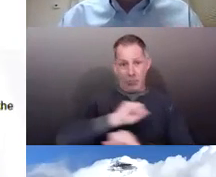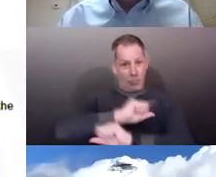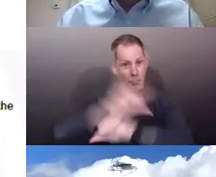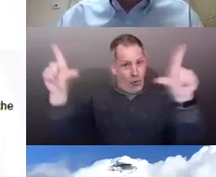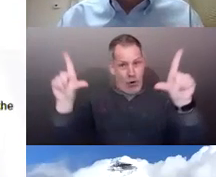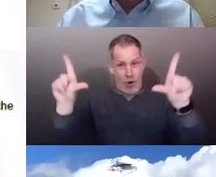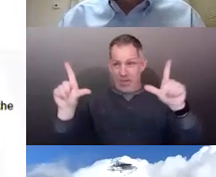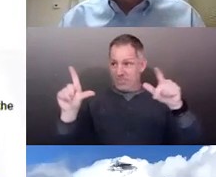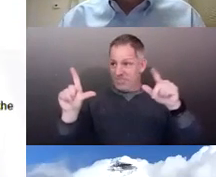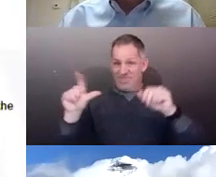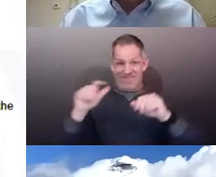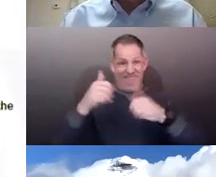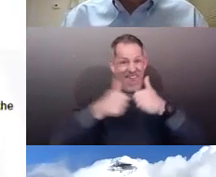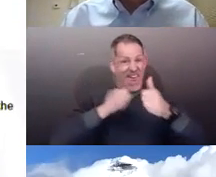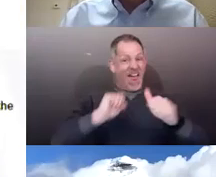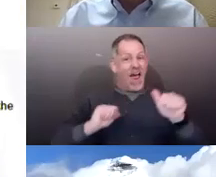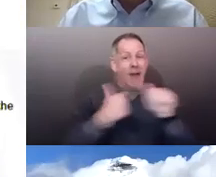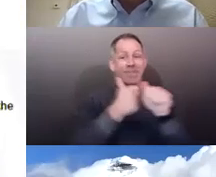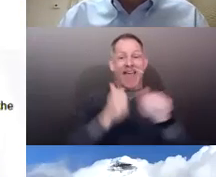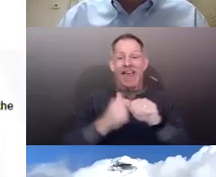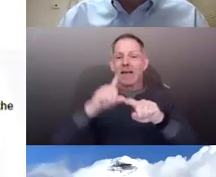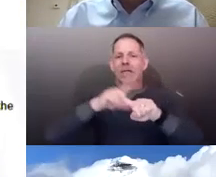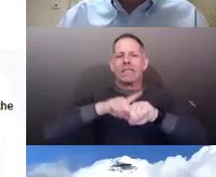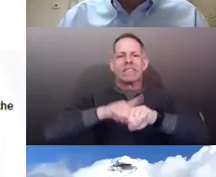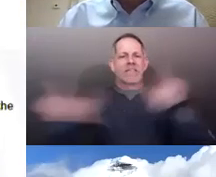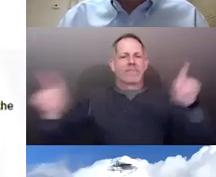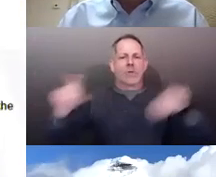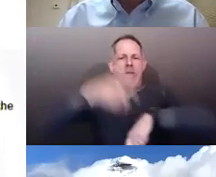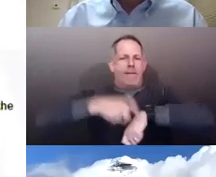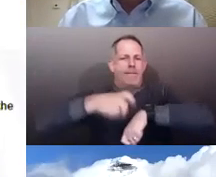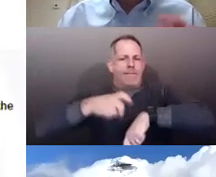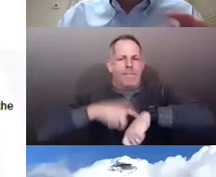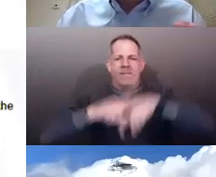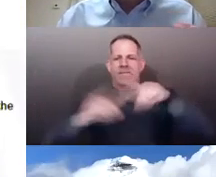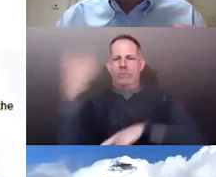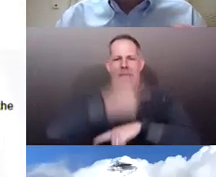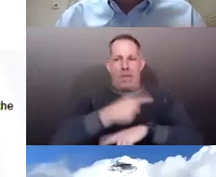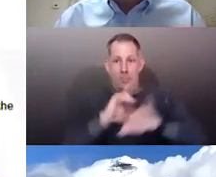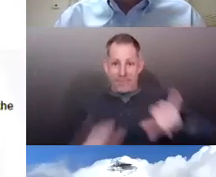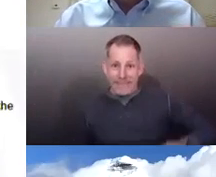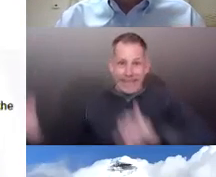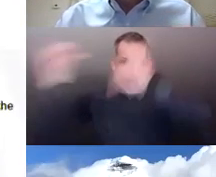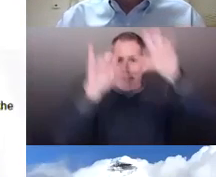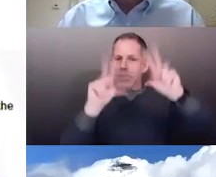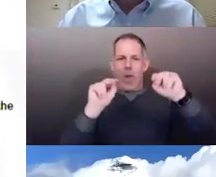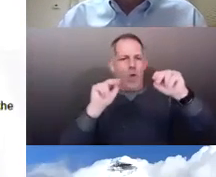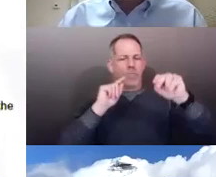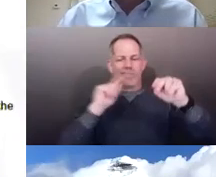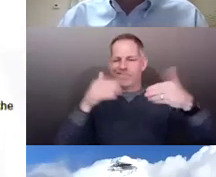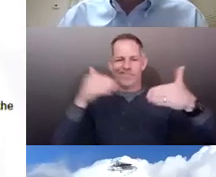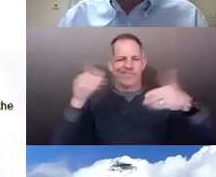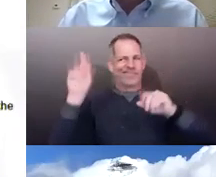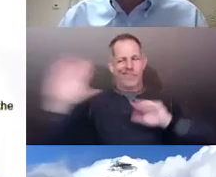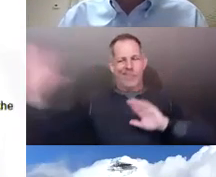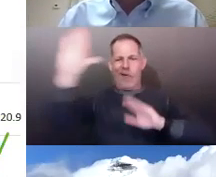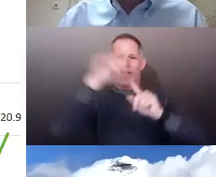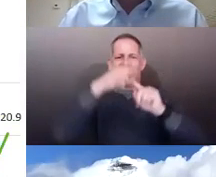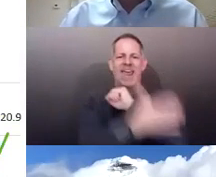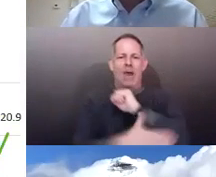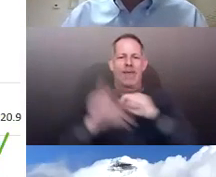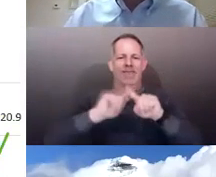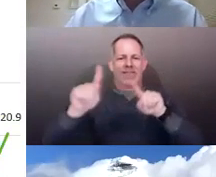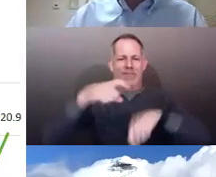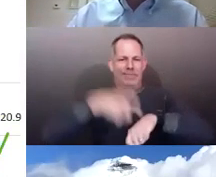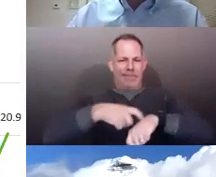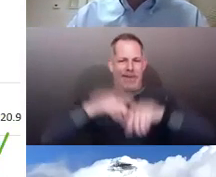it kind of depends on when you pull it out of the master computer, but they're substantively similar. Next